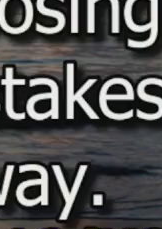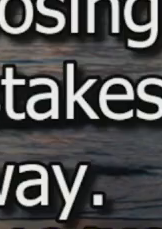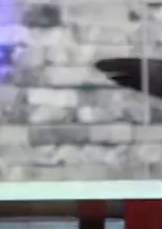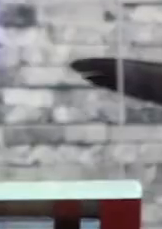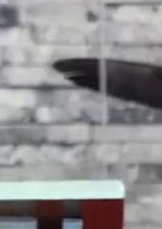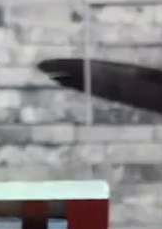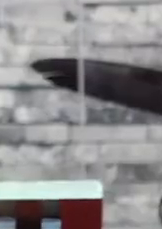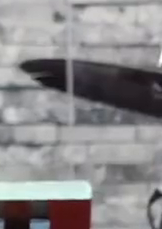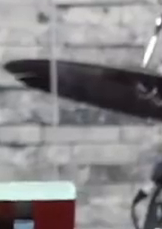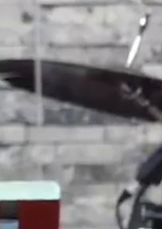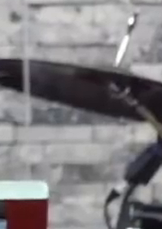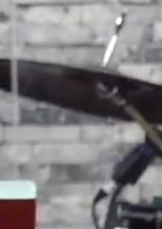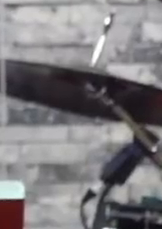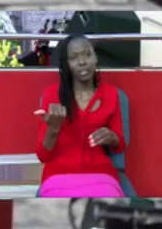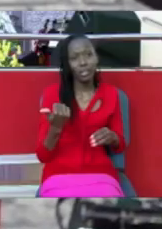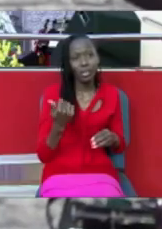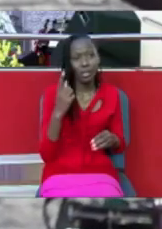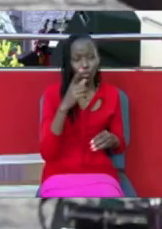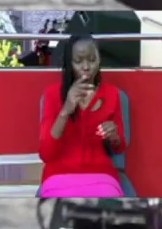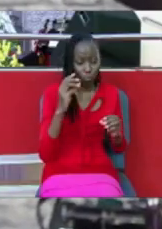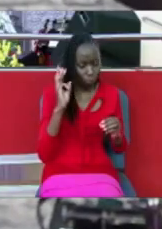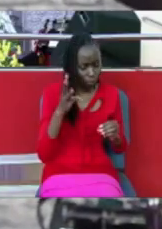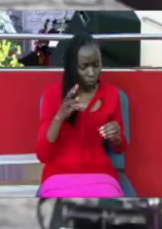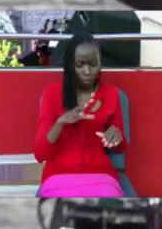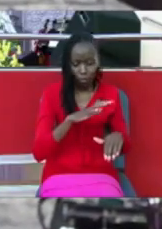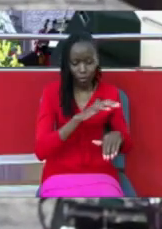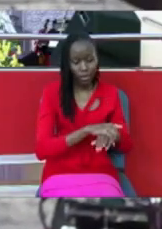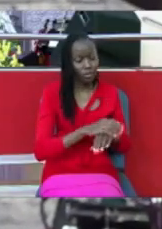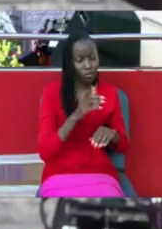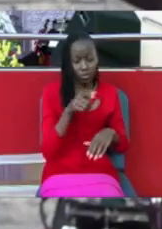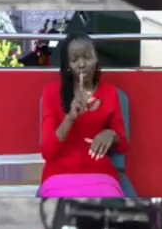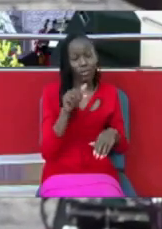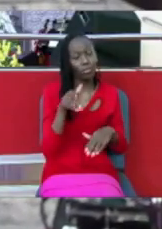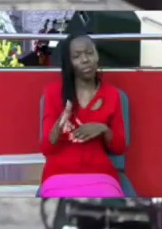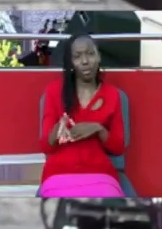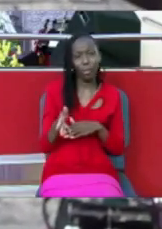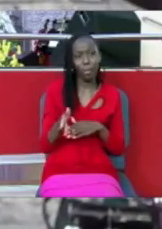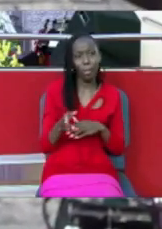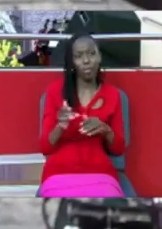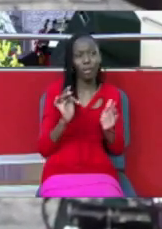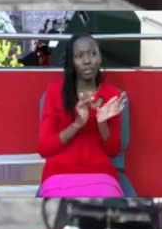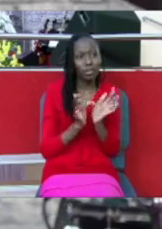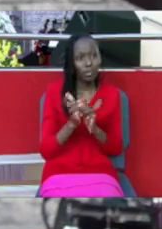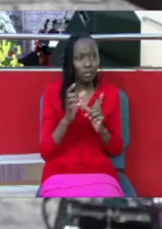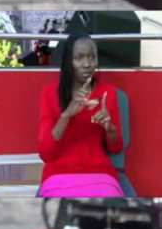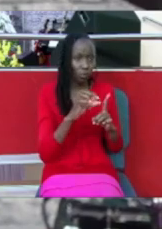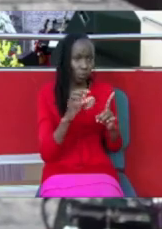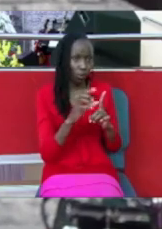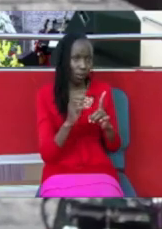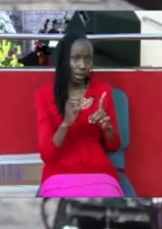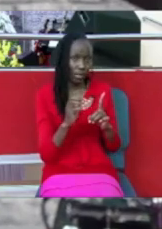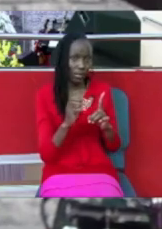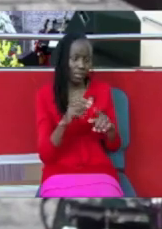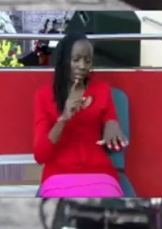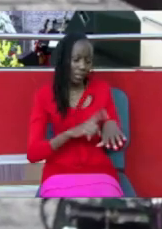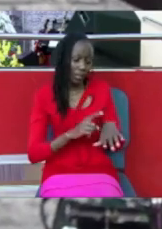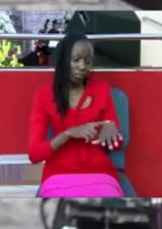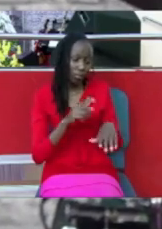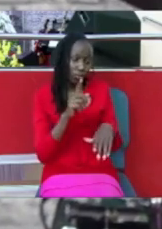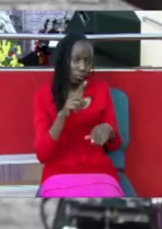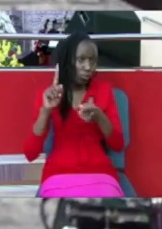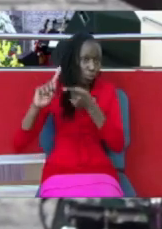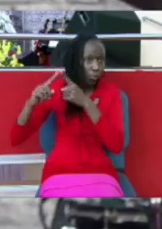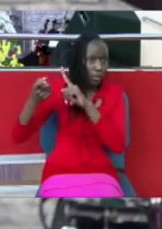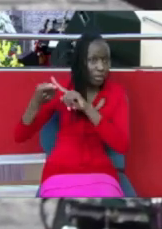yourself there. Kwa njia moja ama jingine utajipata pale ndani. The word of God as you meditate on the same becomes your mirror. Neno la Bwana